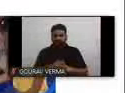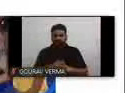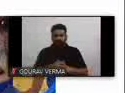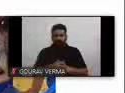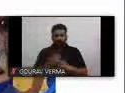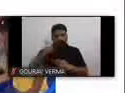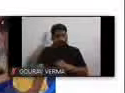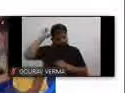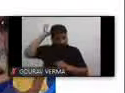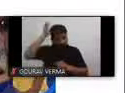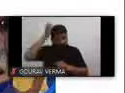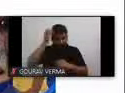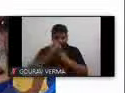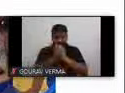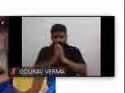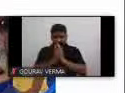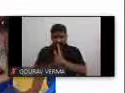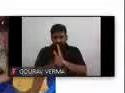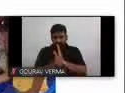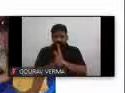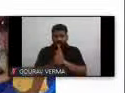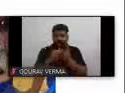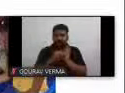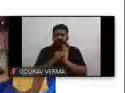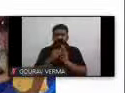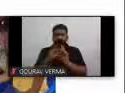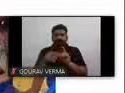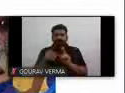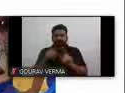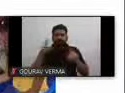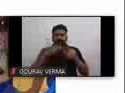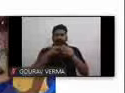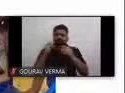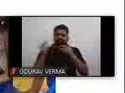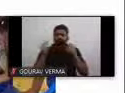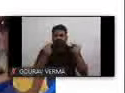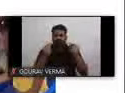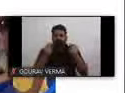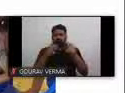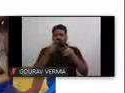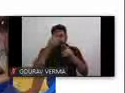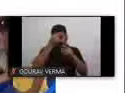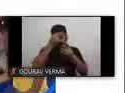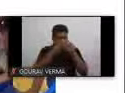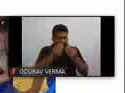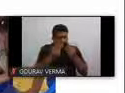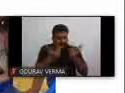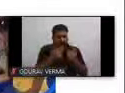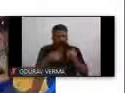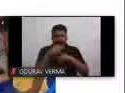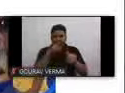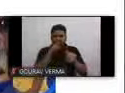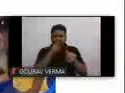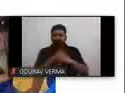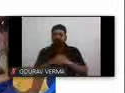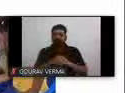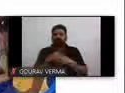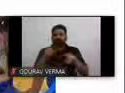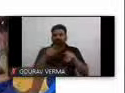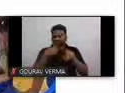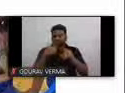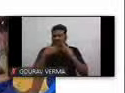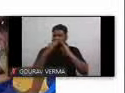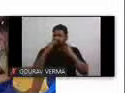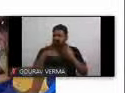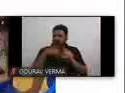Cognitive skills, vision cognitive skills in so both discrimination and problem solving. Isme aapko maine ye bhi hum ghar mein hi